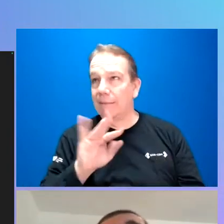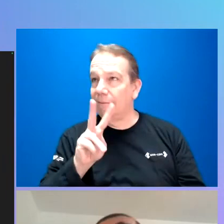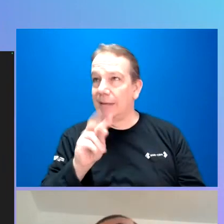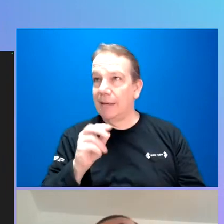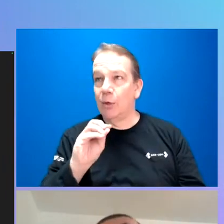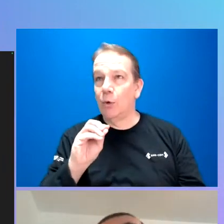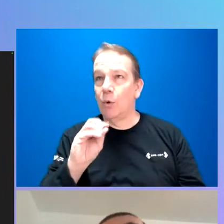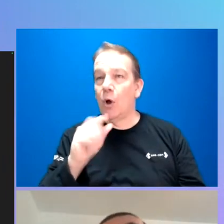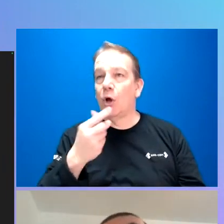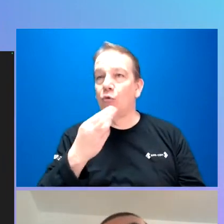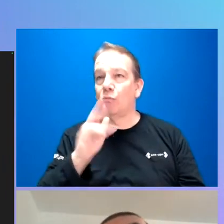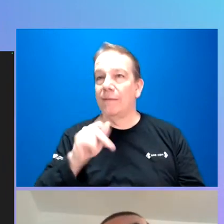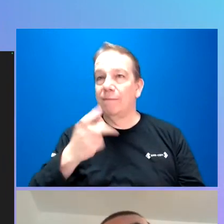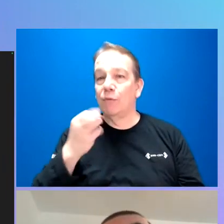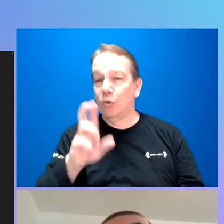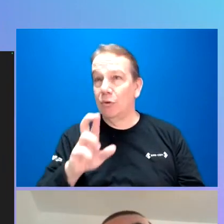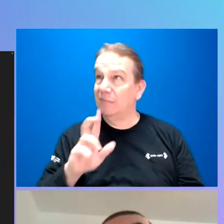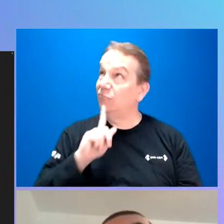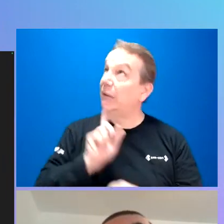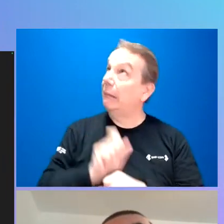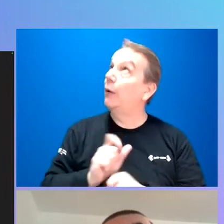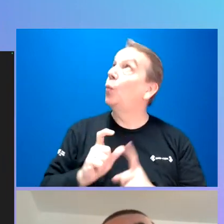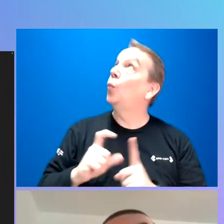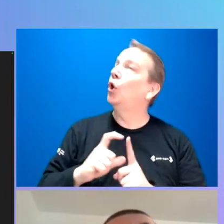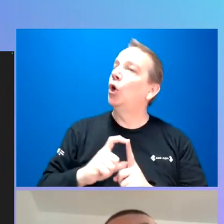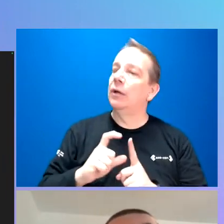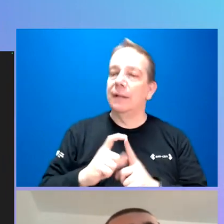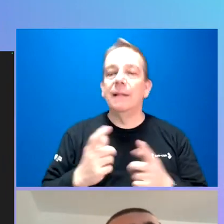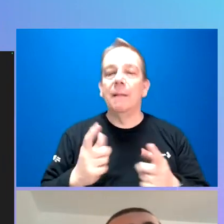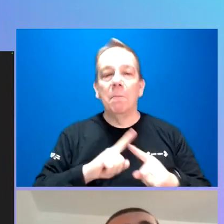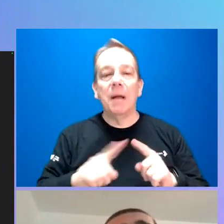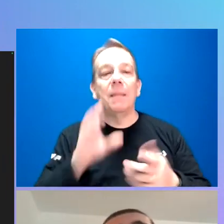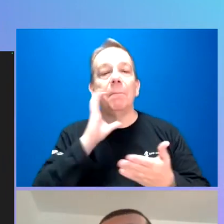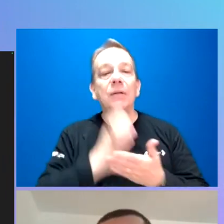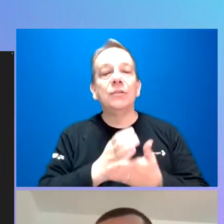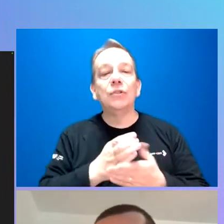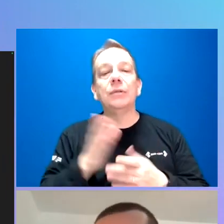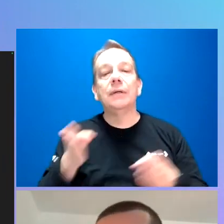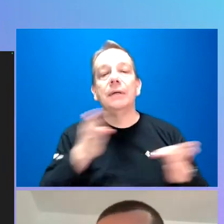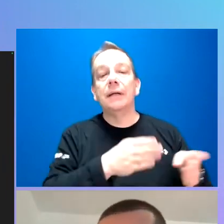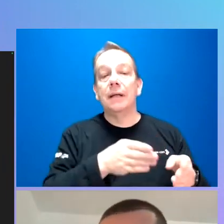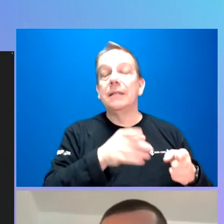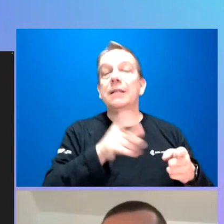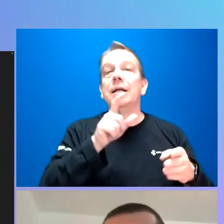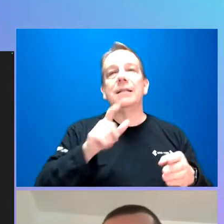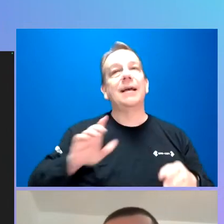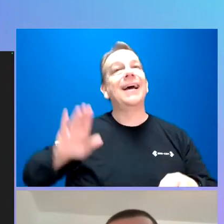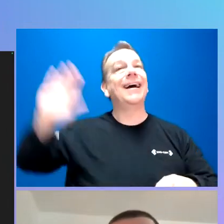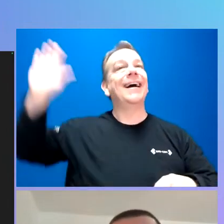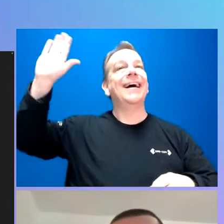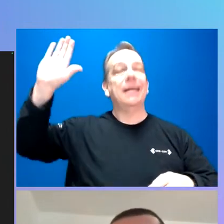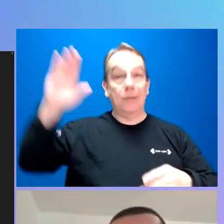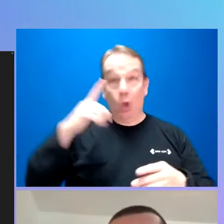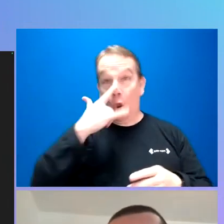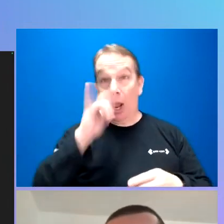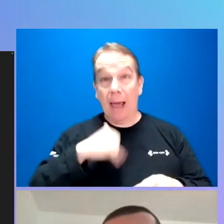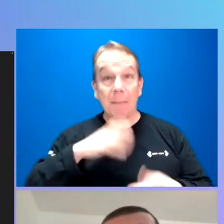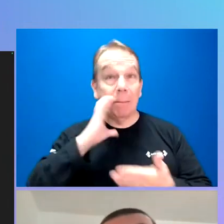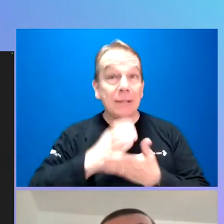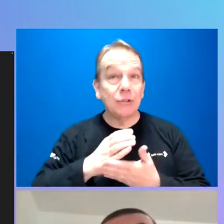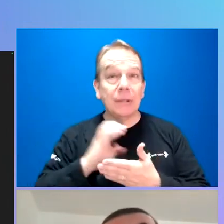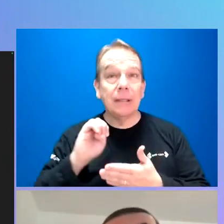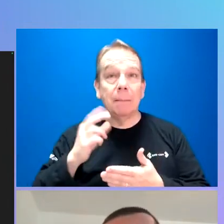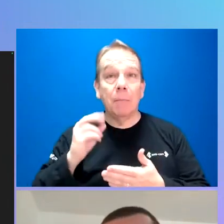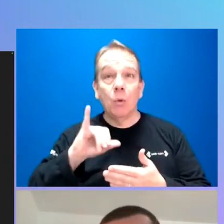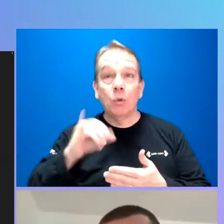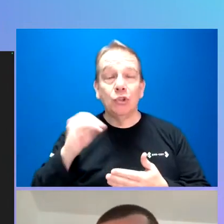used to depict me here, that doesn't look anything like me. To describe how I look, I